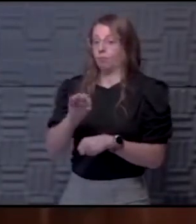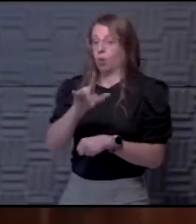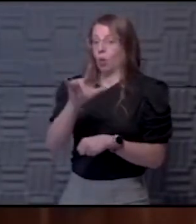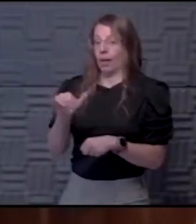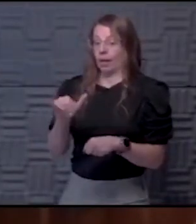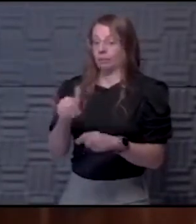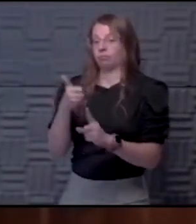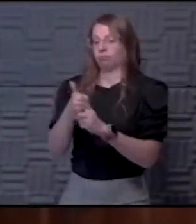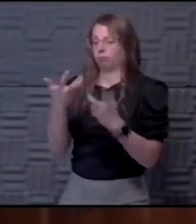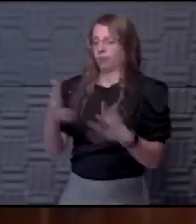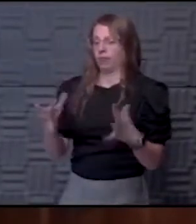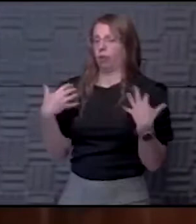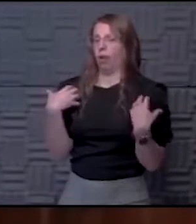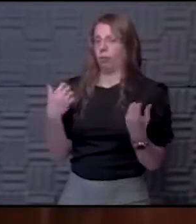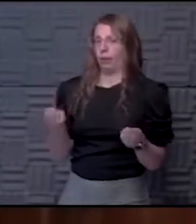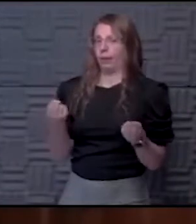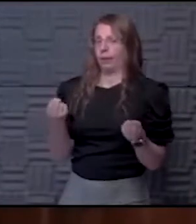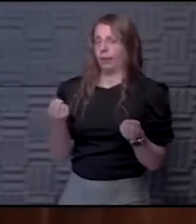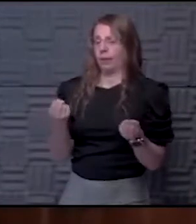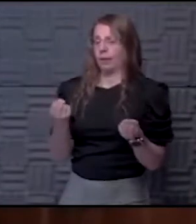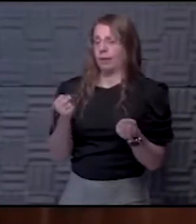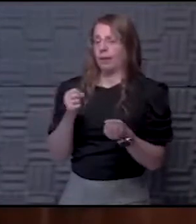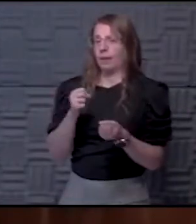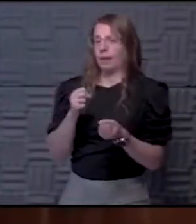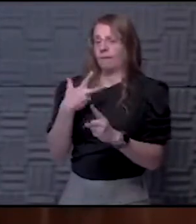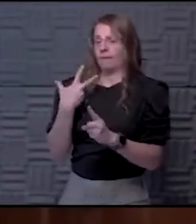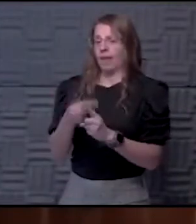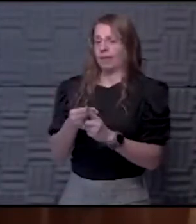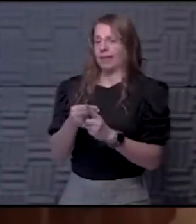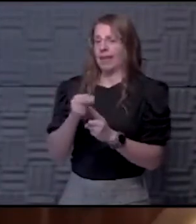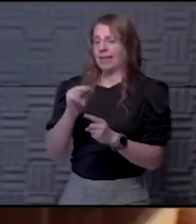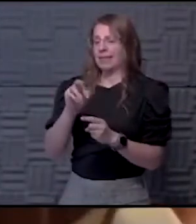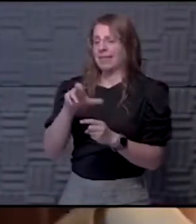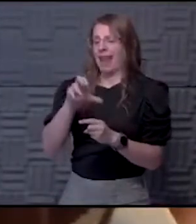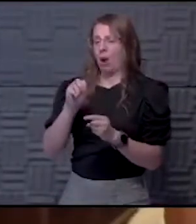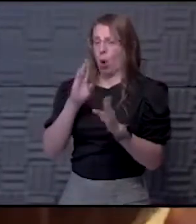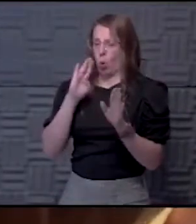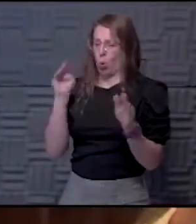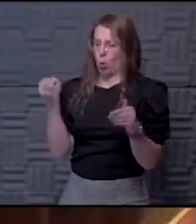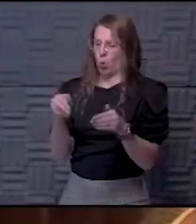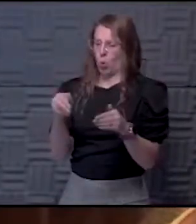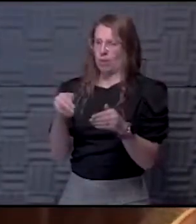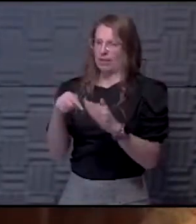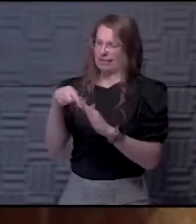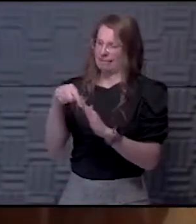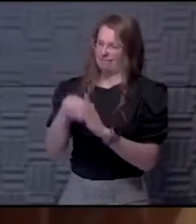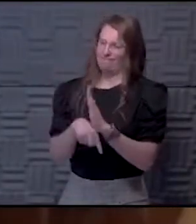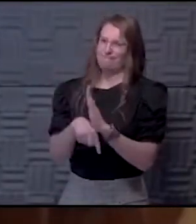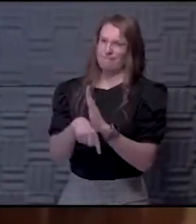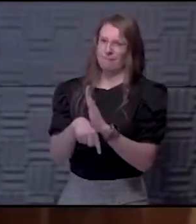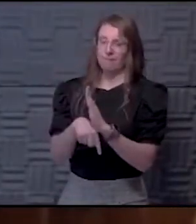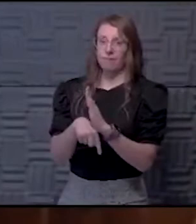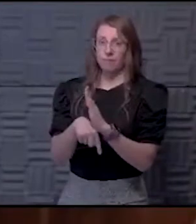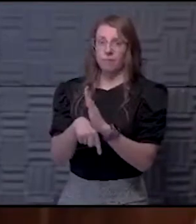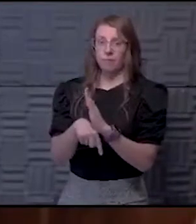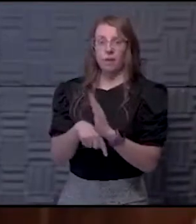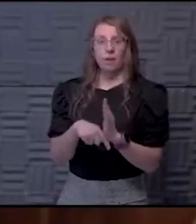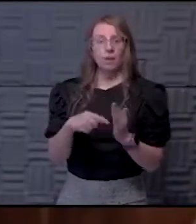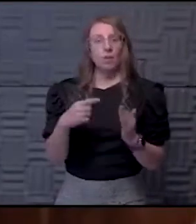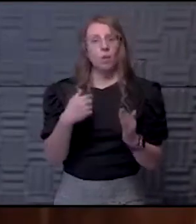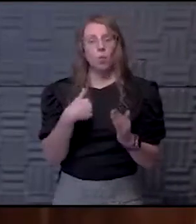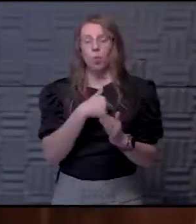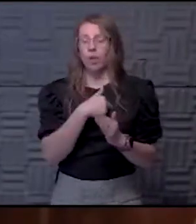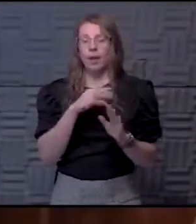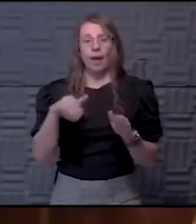healthy is that the vaccine response is narrow, but very deep. And we have not